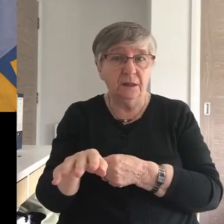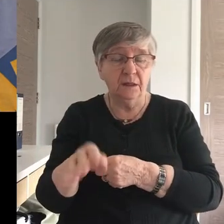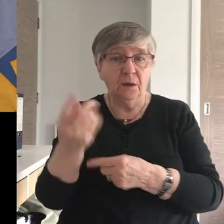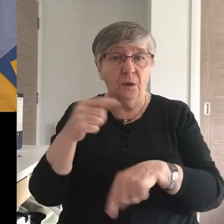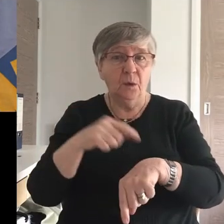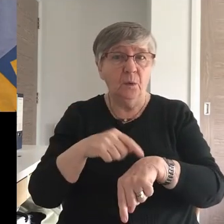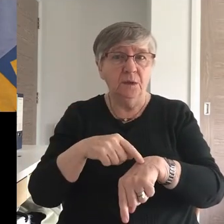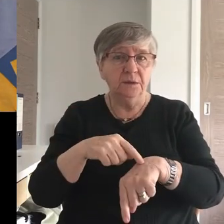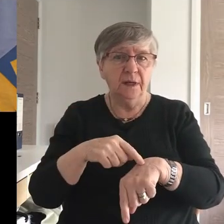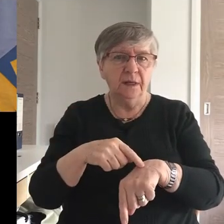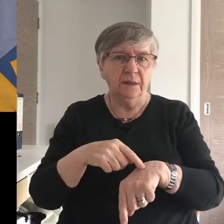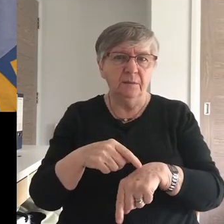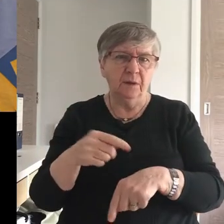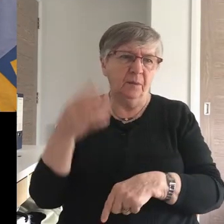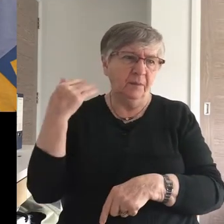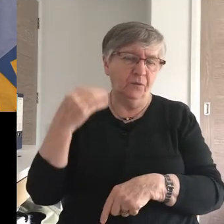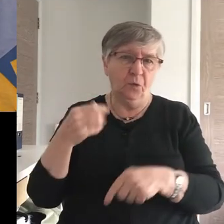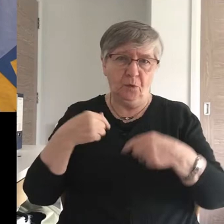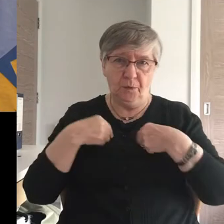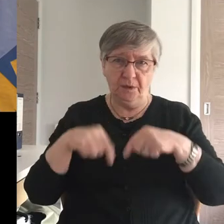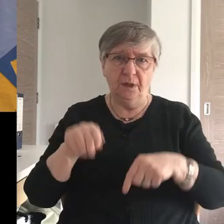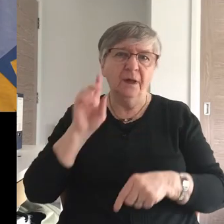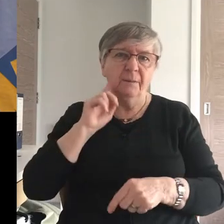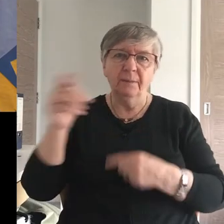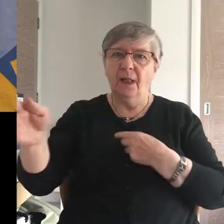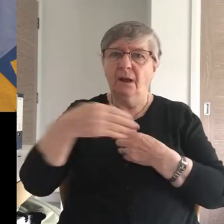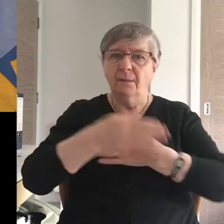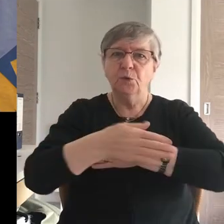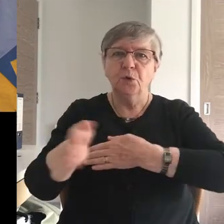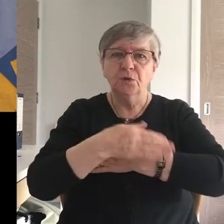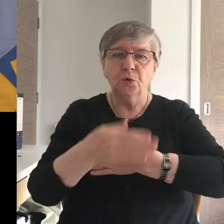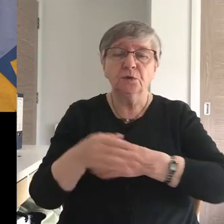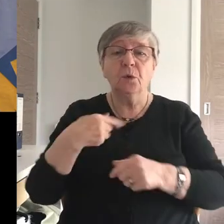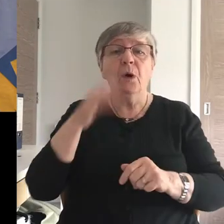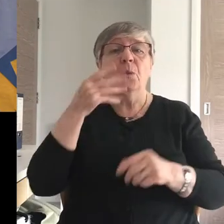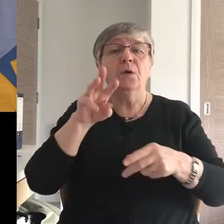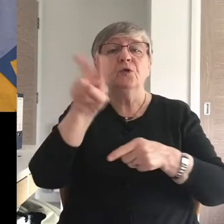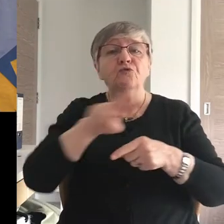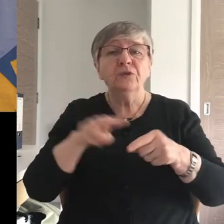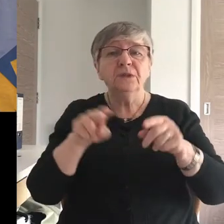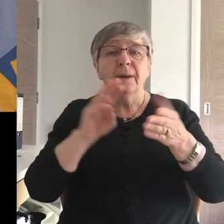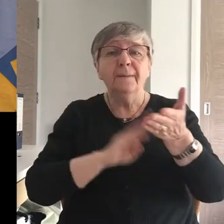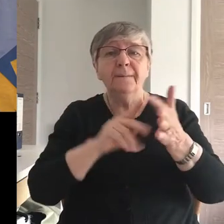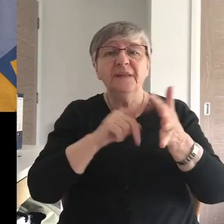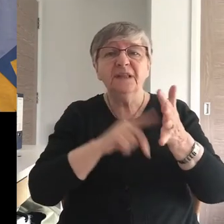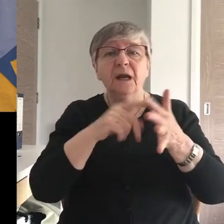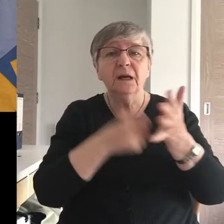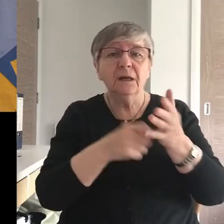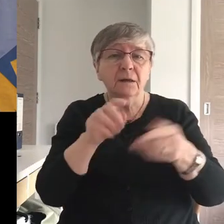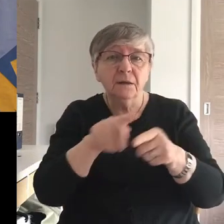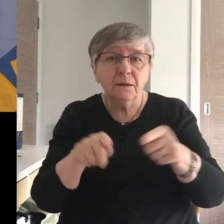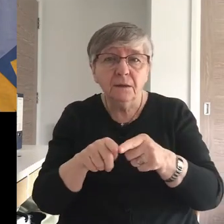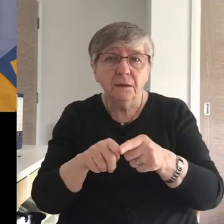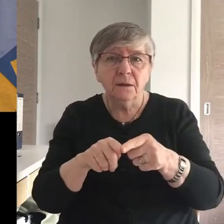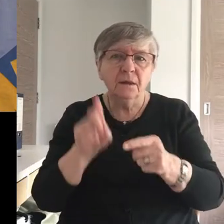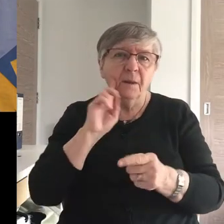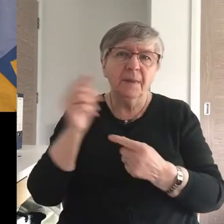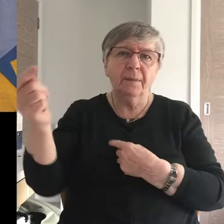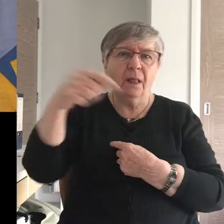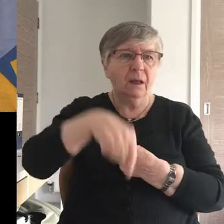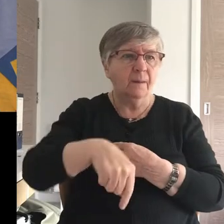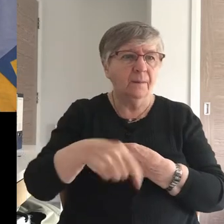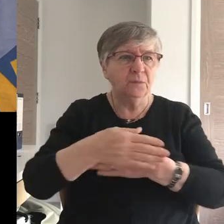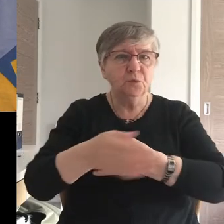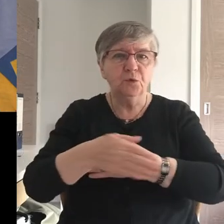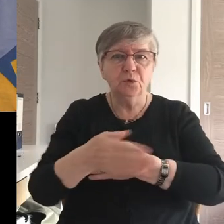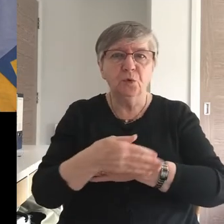of folks coming to your doors pretending to be meter readers and trying to get access, or folks turning up at your door